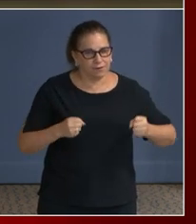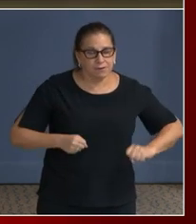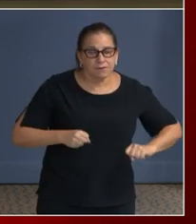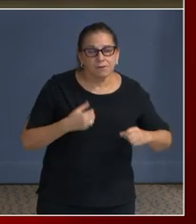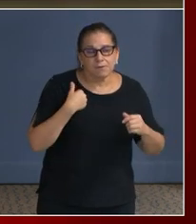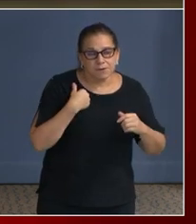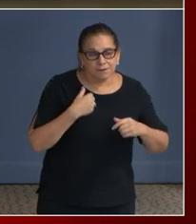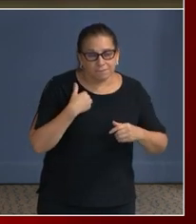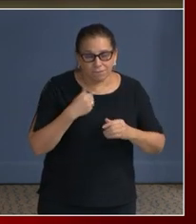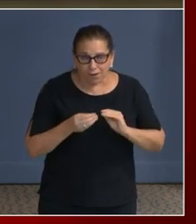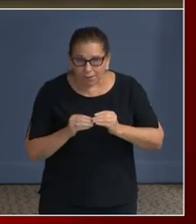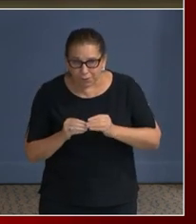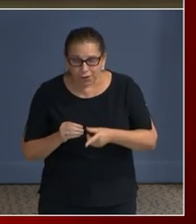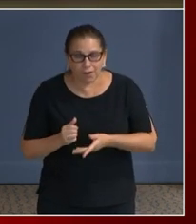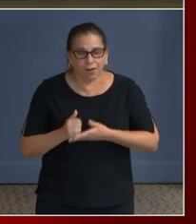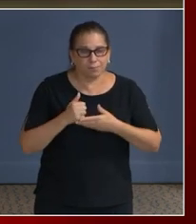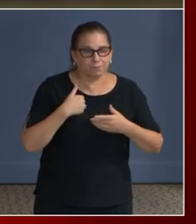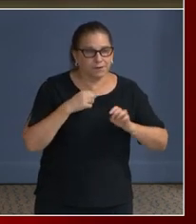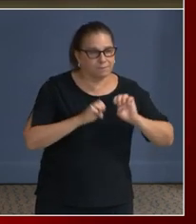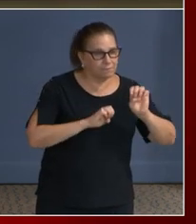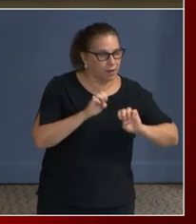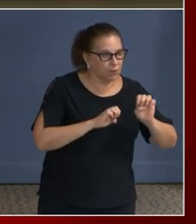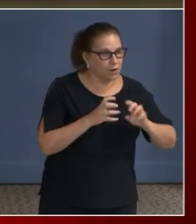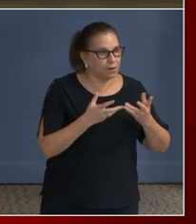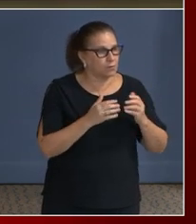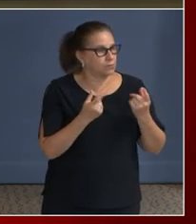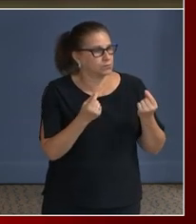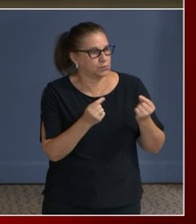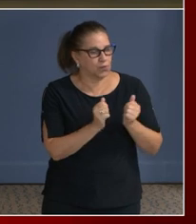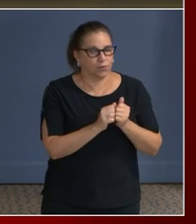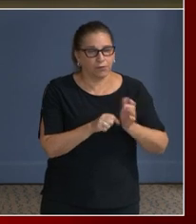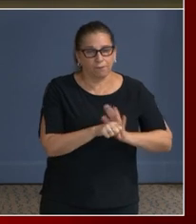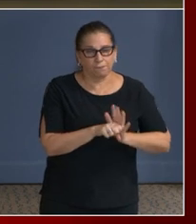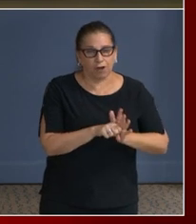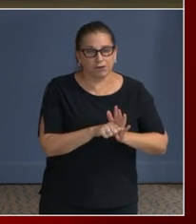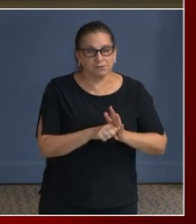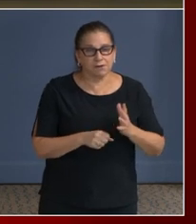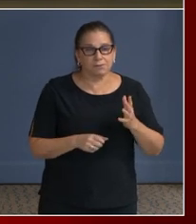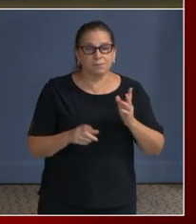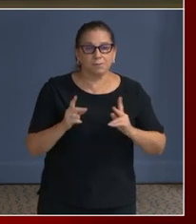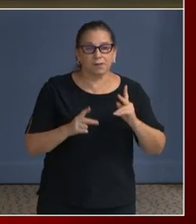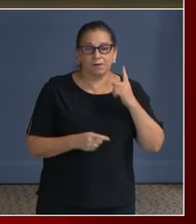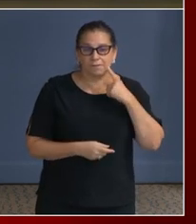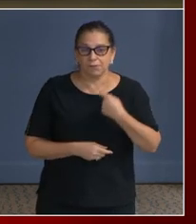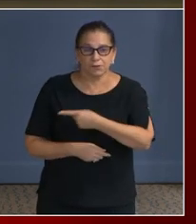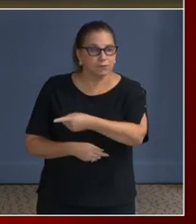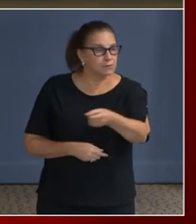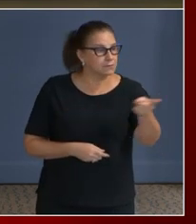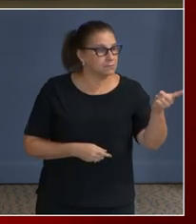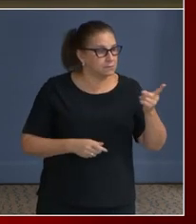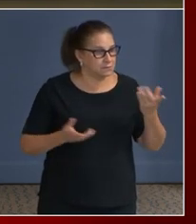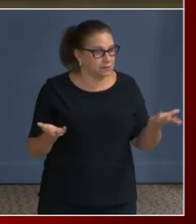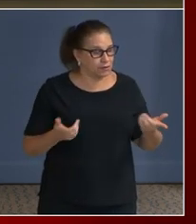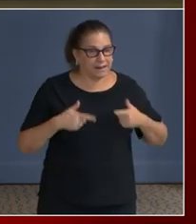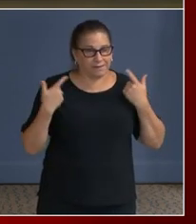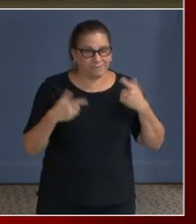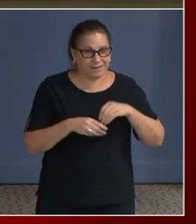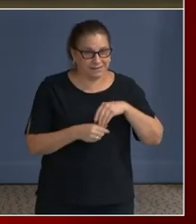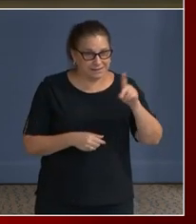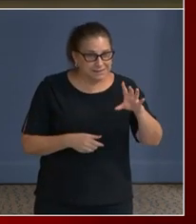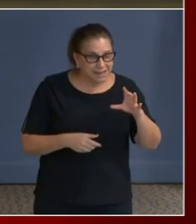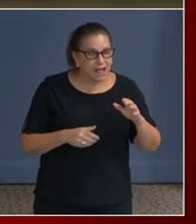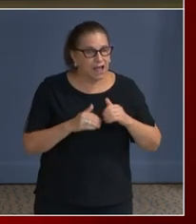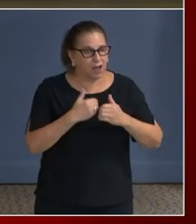our experience with COVID-19, including the level of community spread, our testing capacity, our